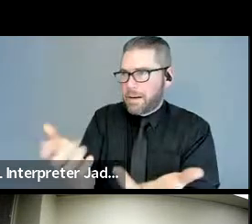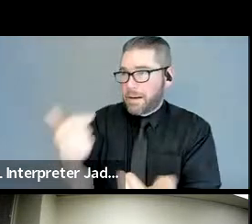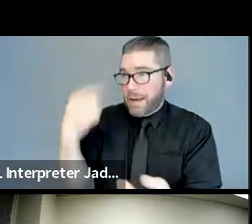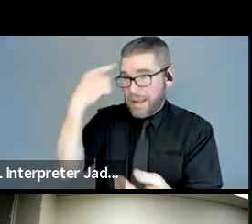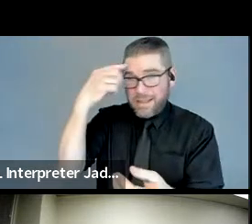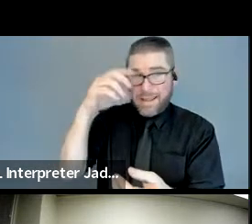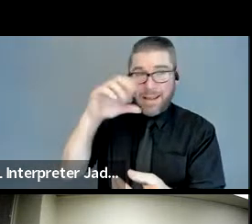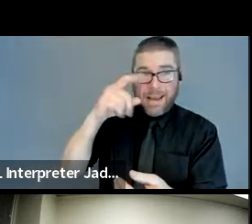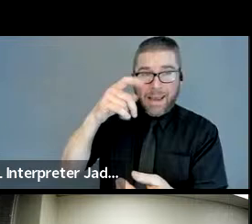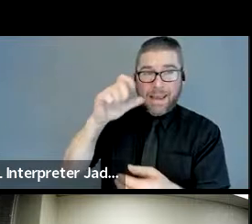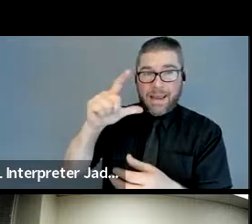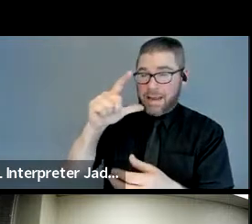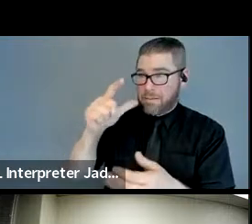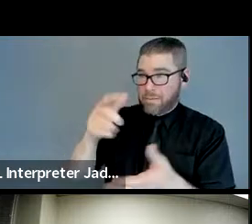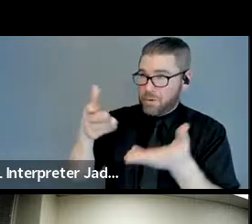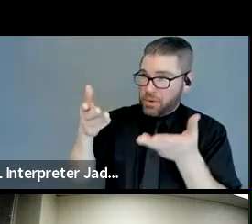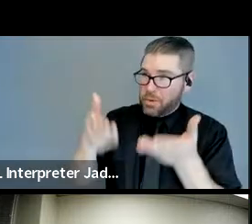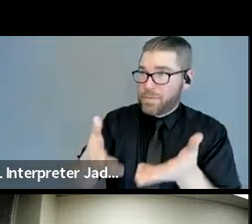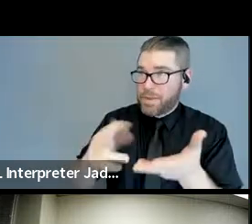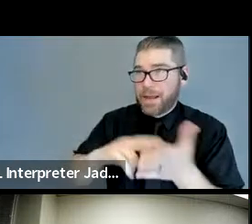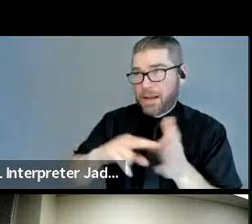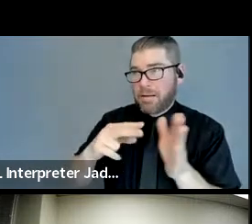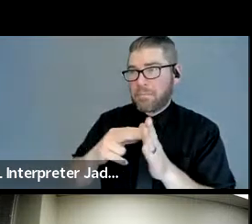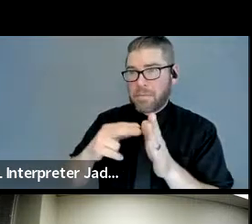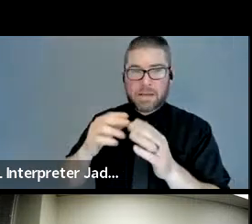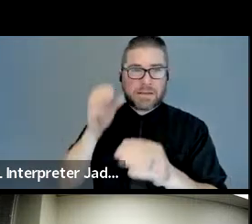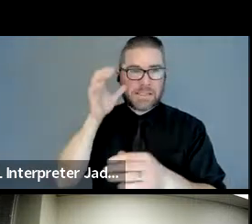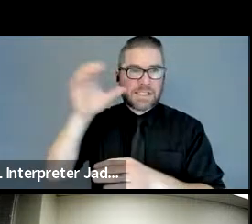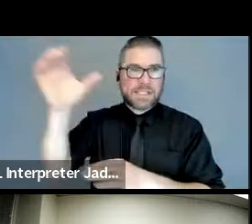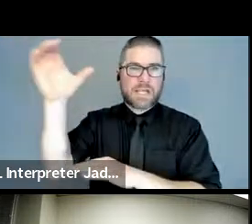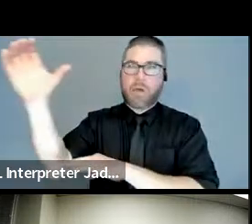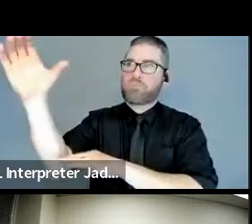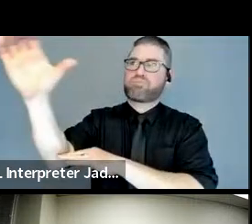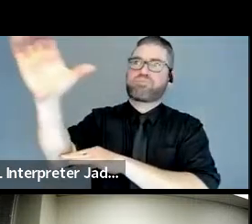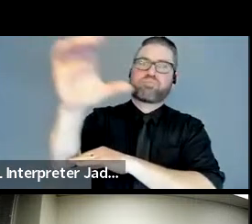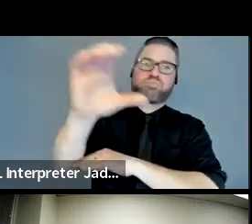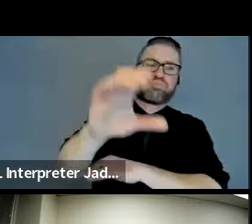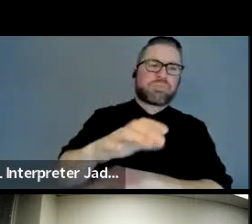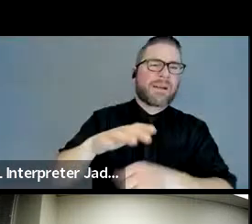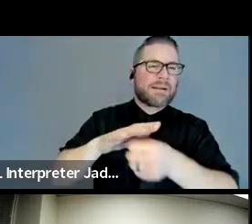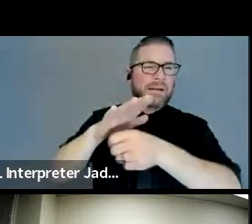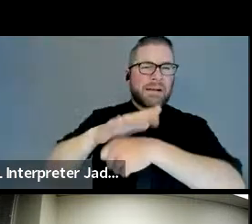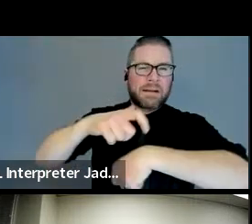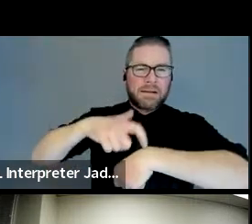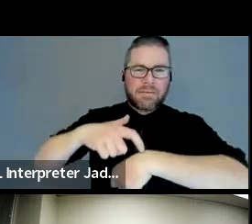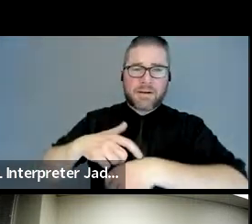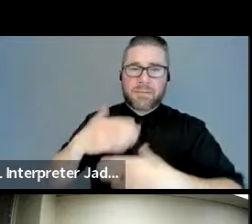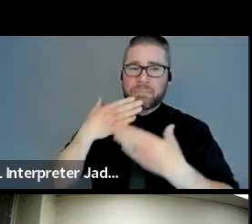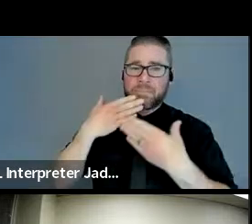daylight to be able to do that right before the meeting. Thank you. Thanks, Dr. Farrell.